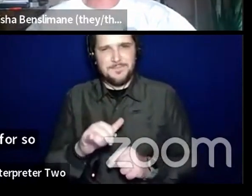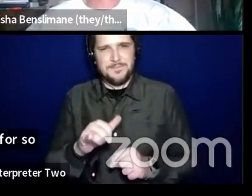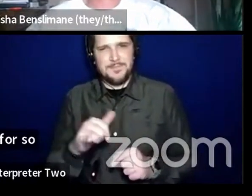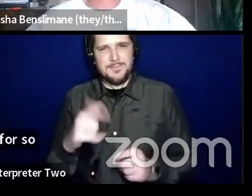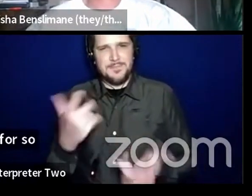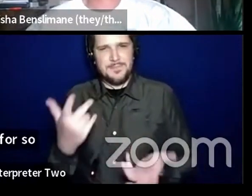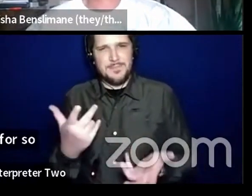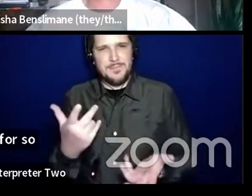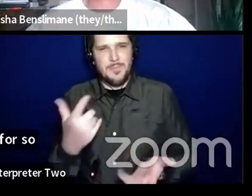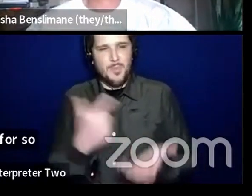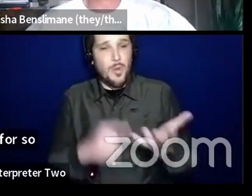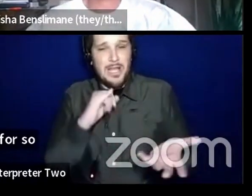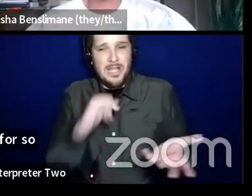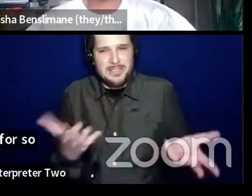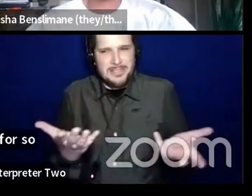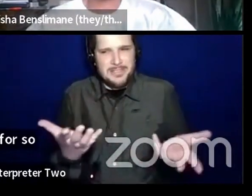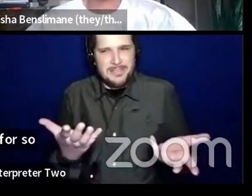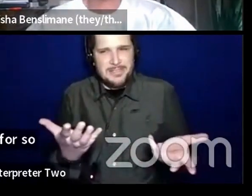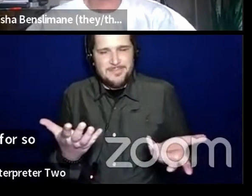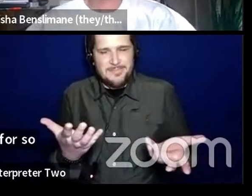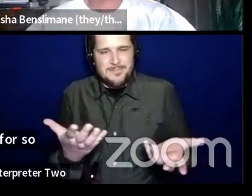what is it then if